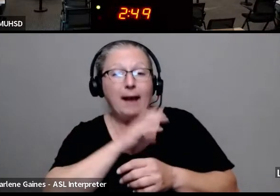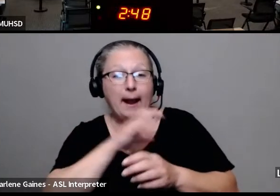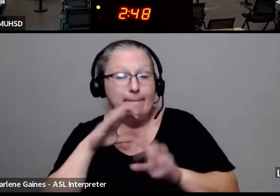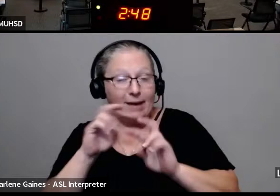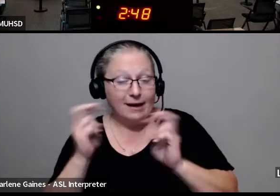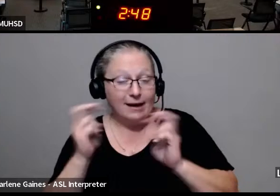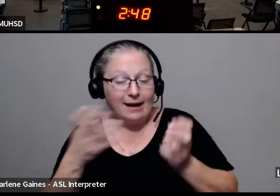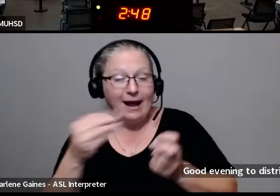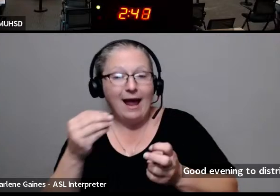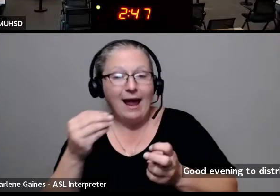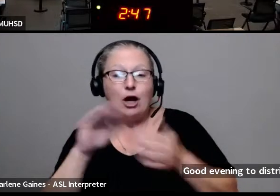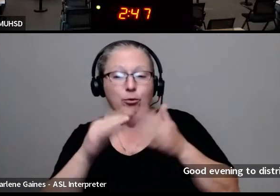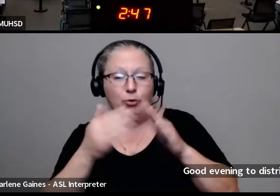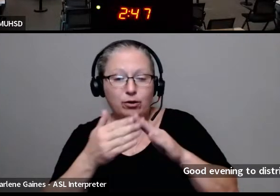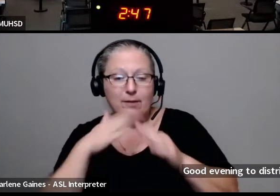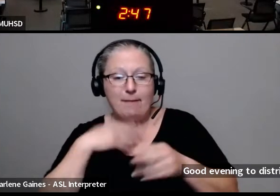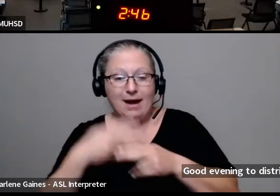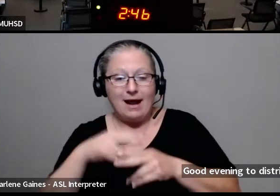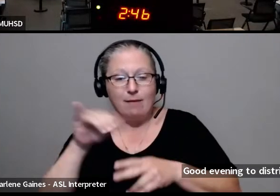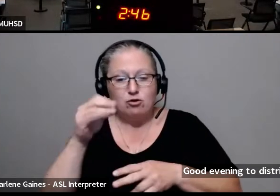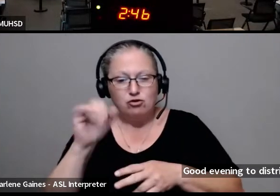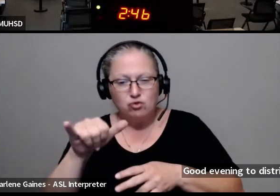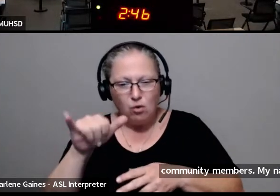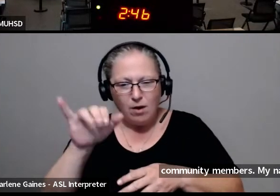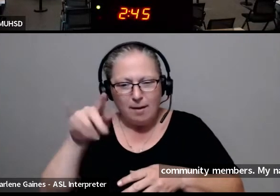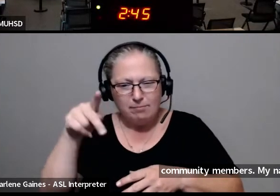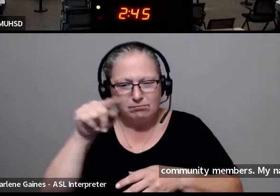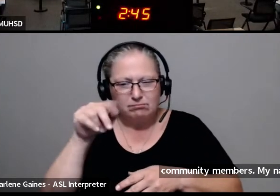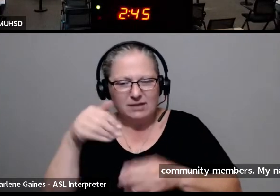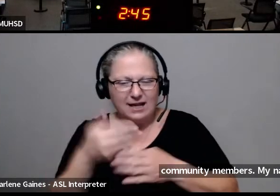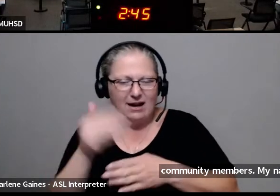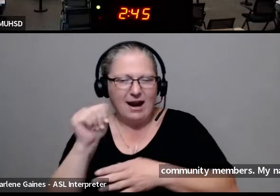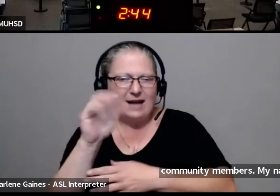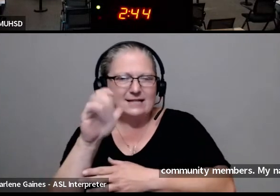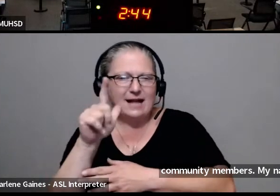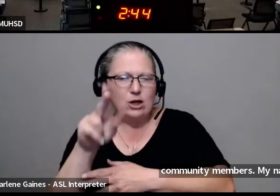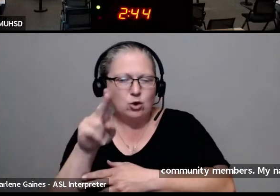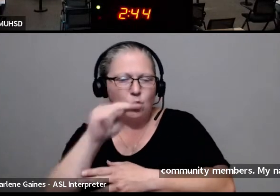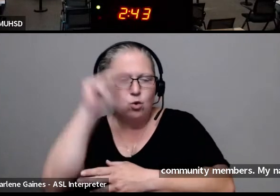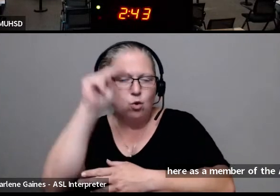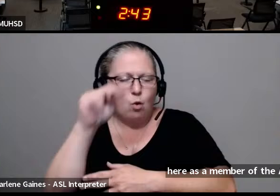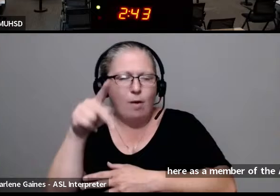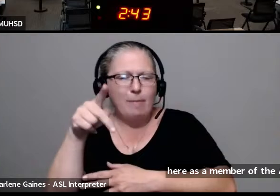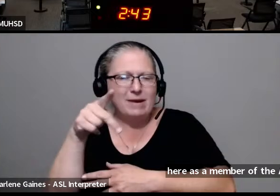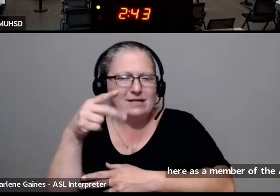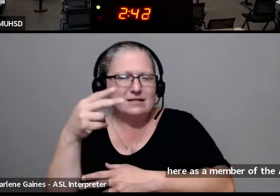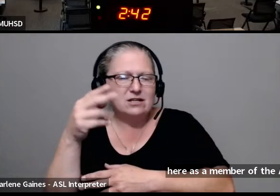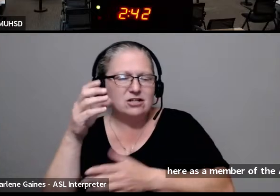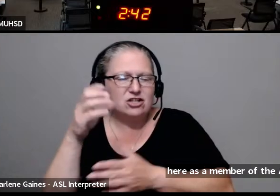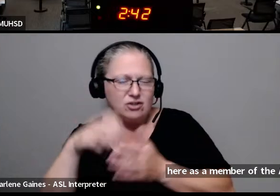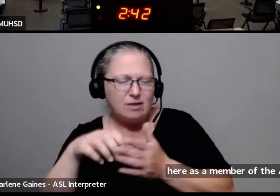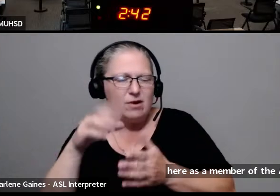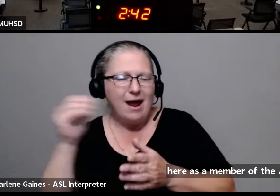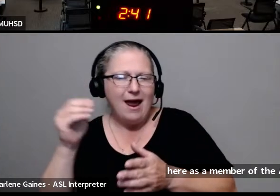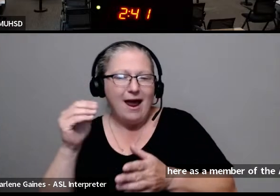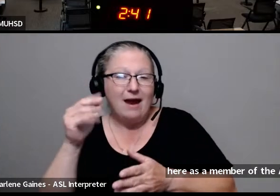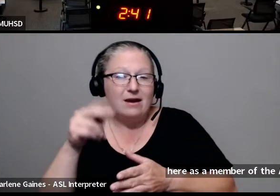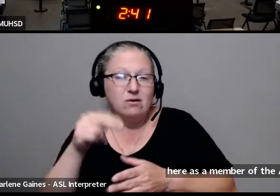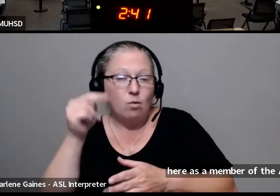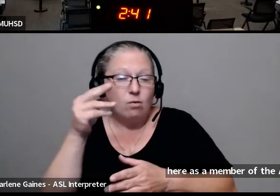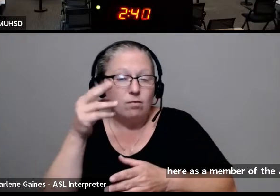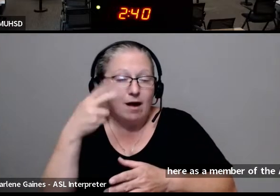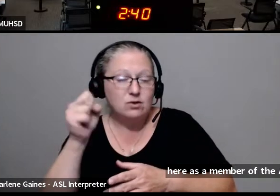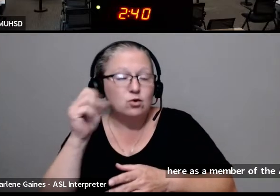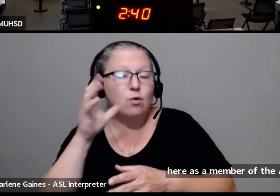name is Joy Pasamonte Henry, here as a member of the ACLU North Peninsula chapter and a Mills High School parent. First of all, I'd like to say